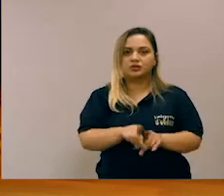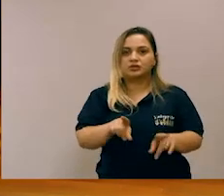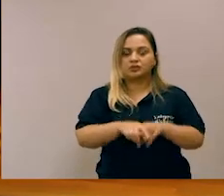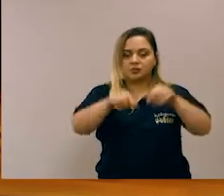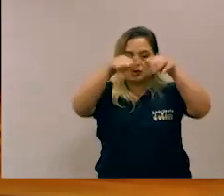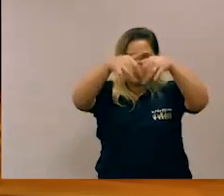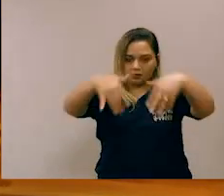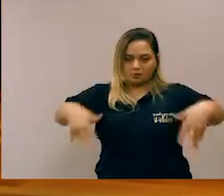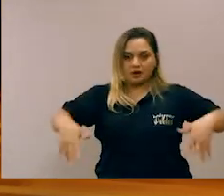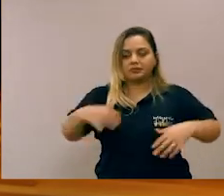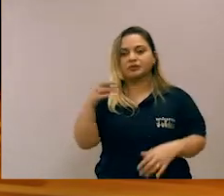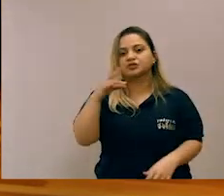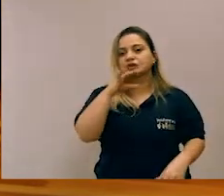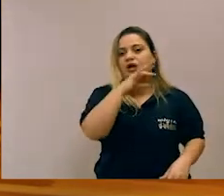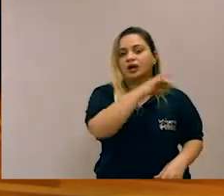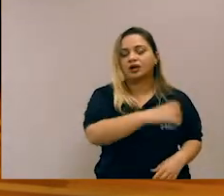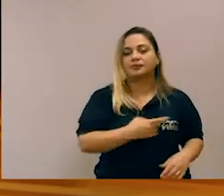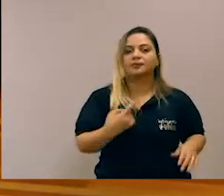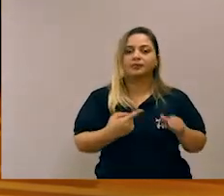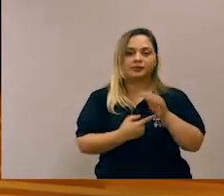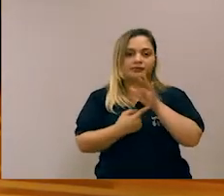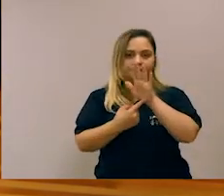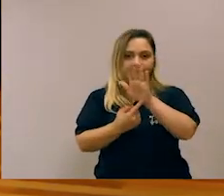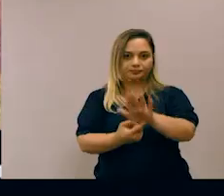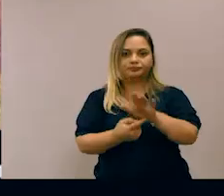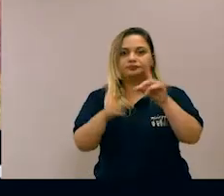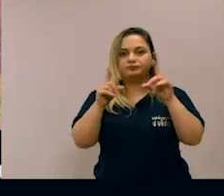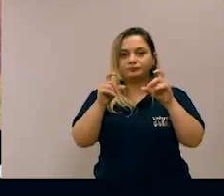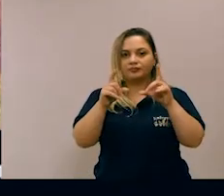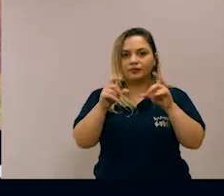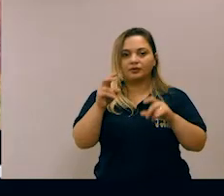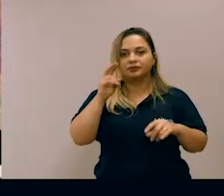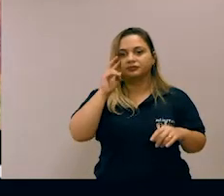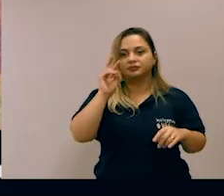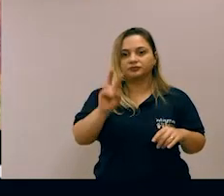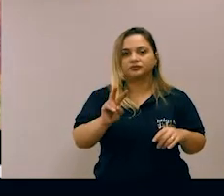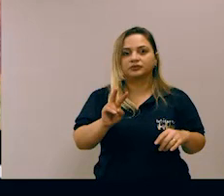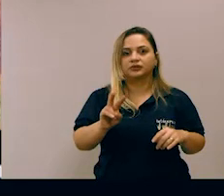and the map of heat. Initially, I bring this